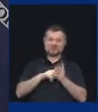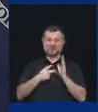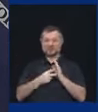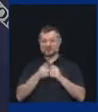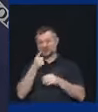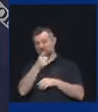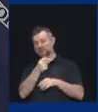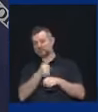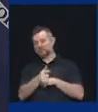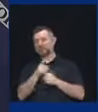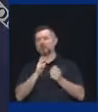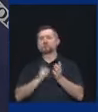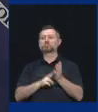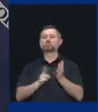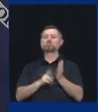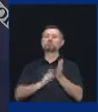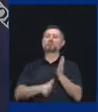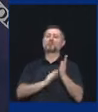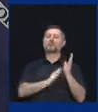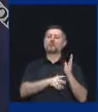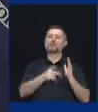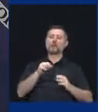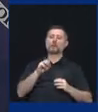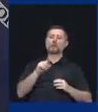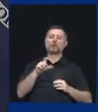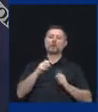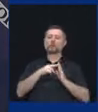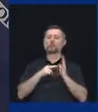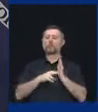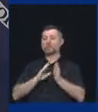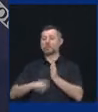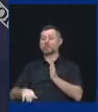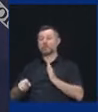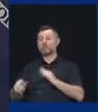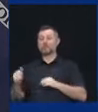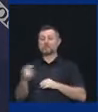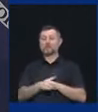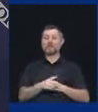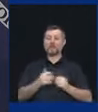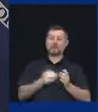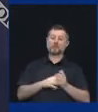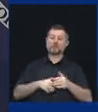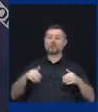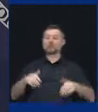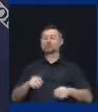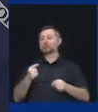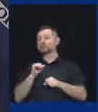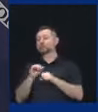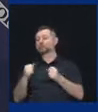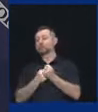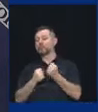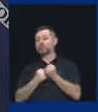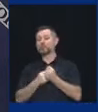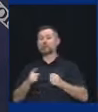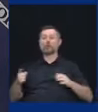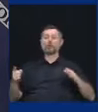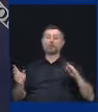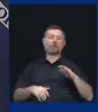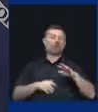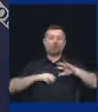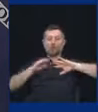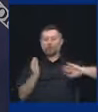there's your parole rules. People get paroled, they come back, they have no support net, a safety net, no